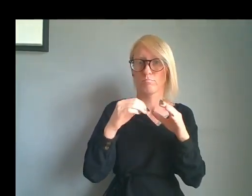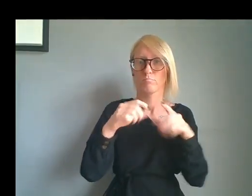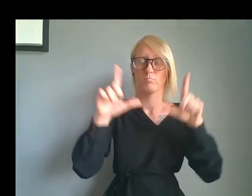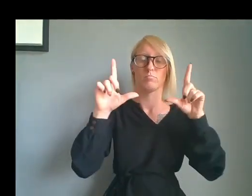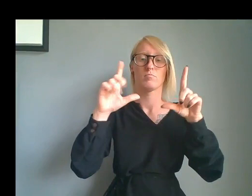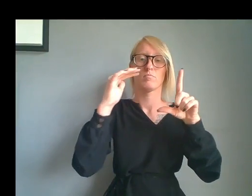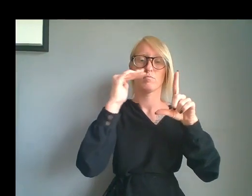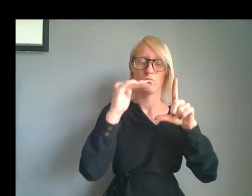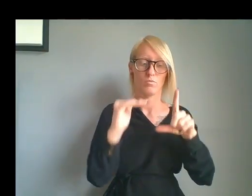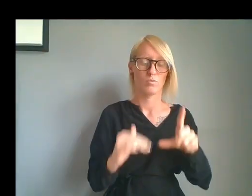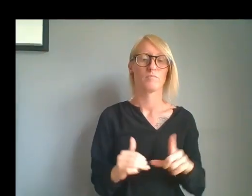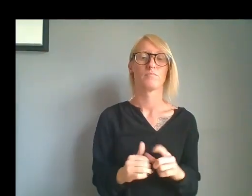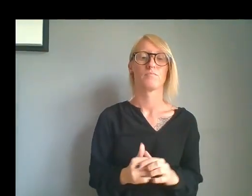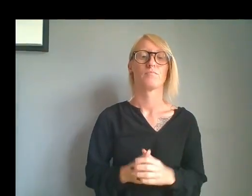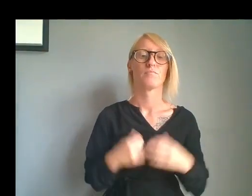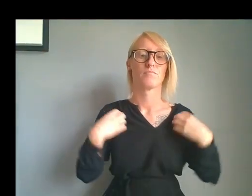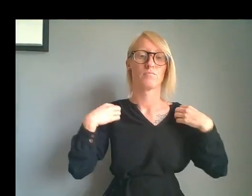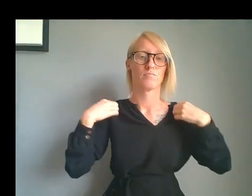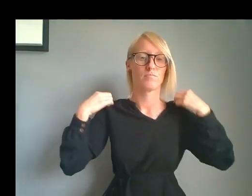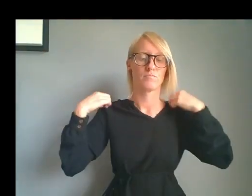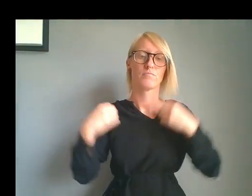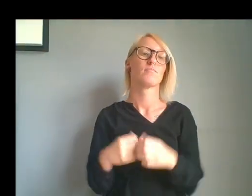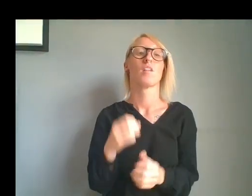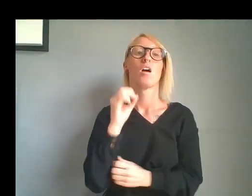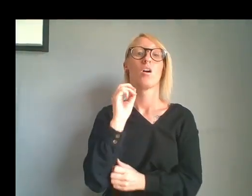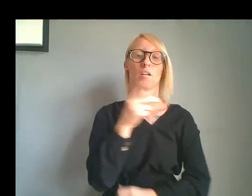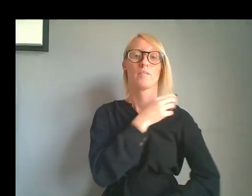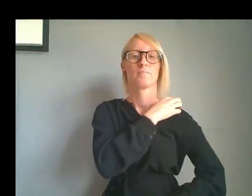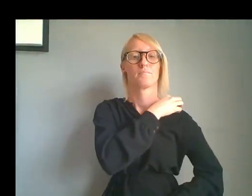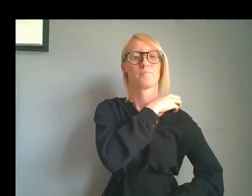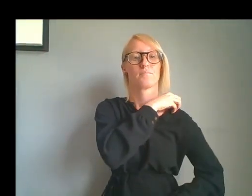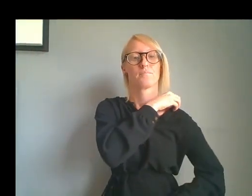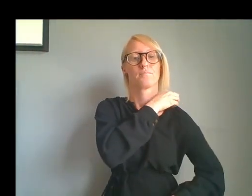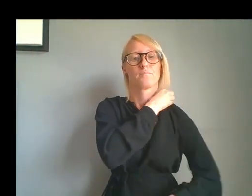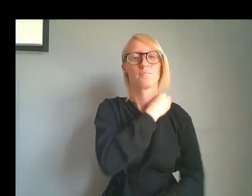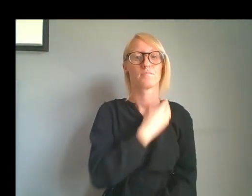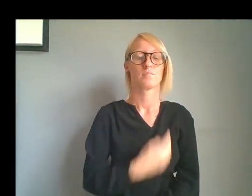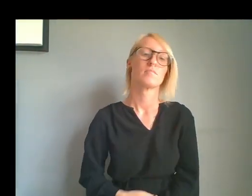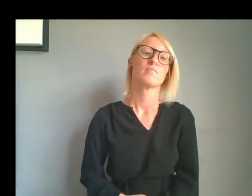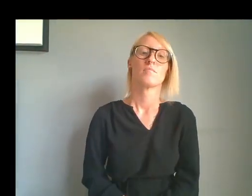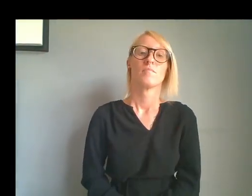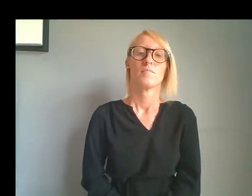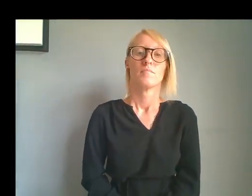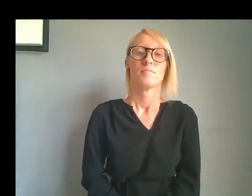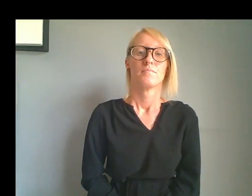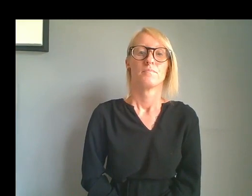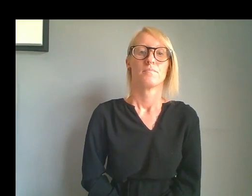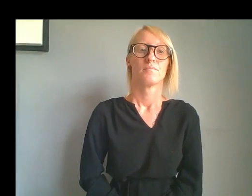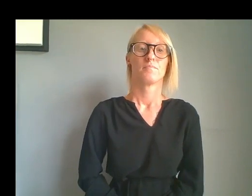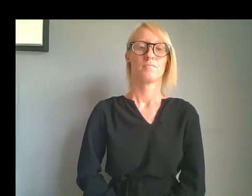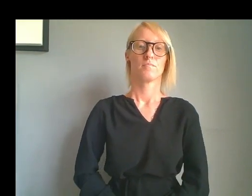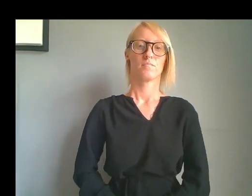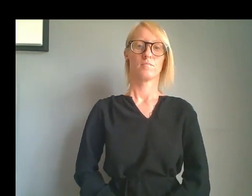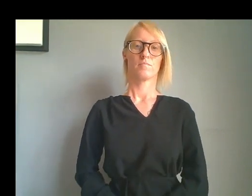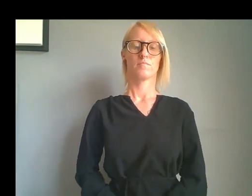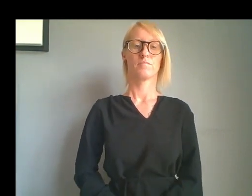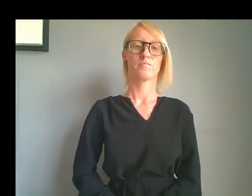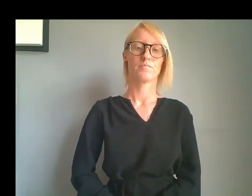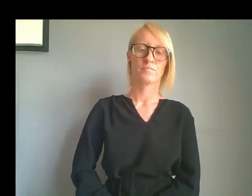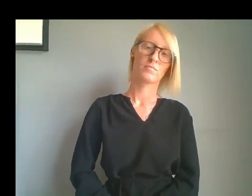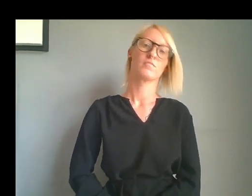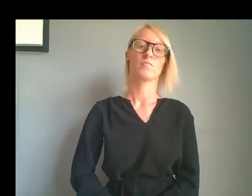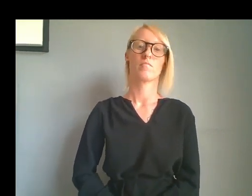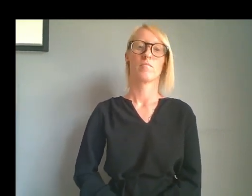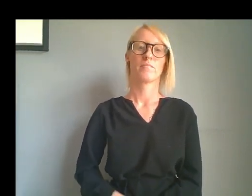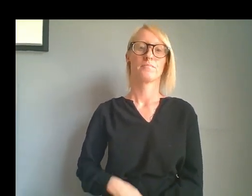around. Okay. All right, and this some of you might find interesting too. This is another